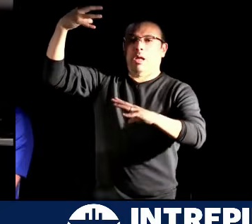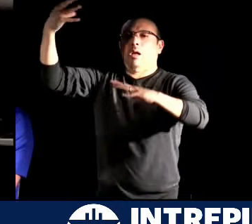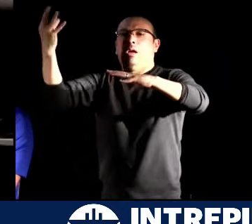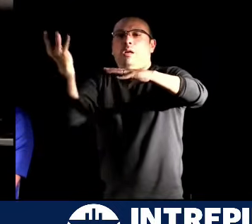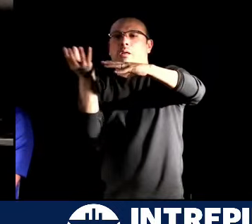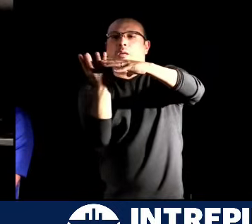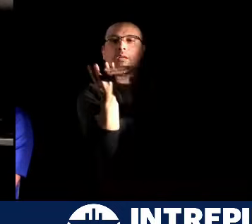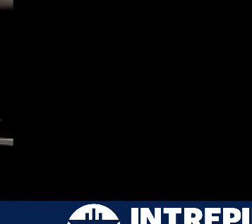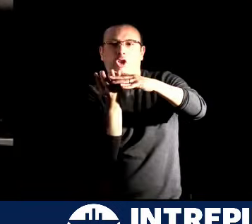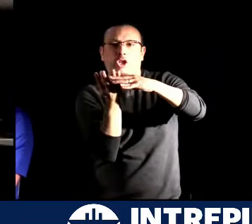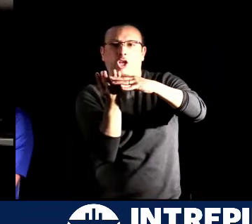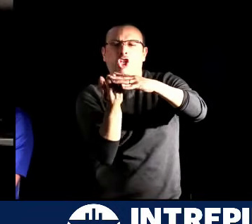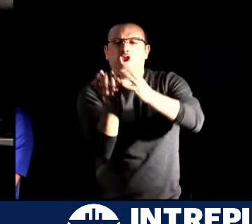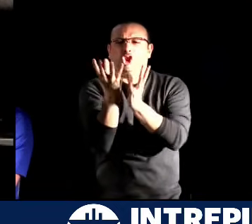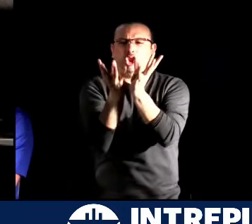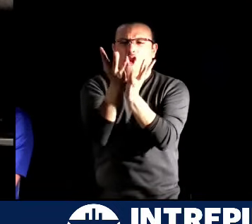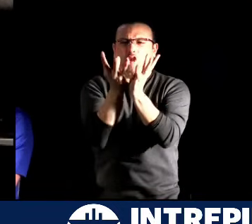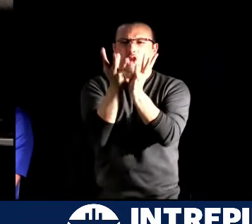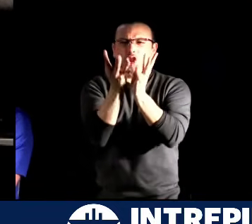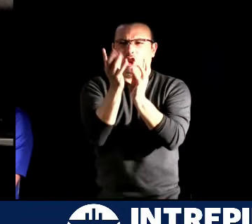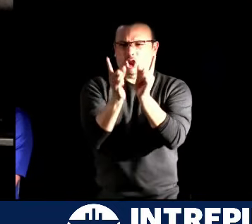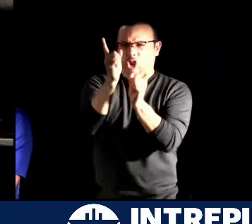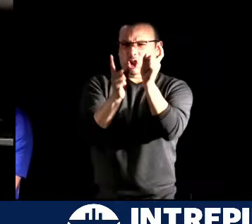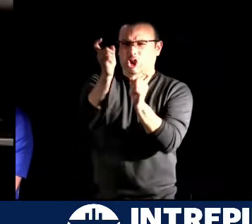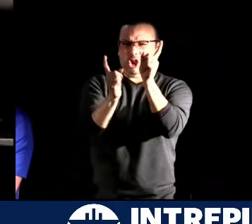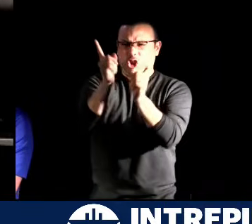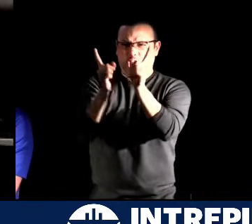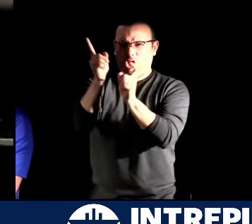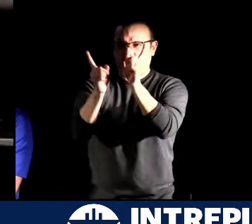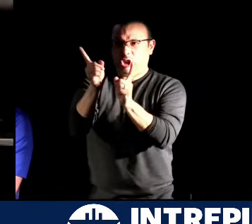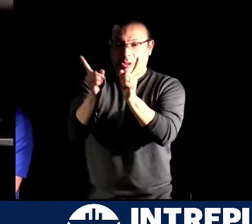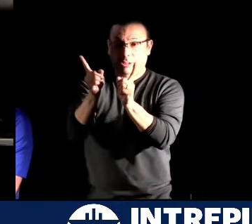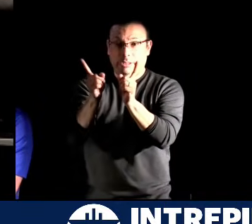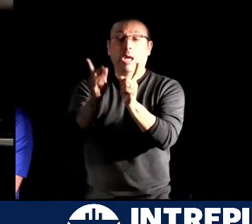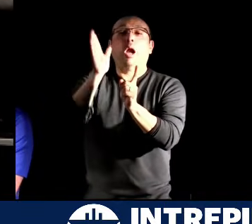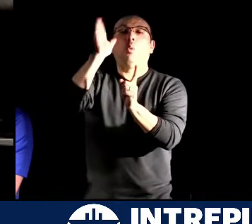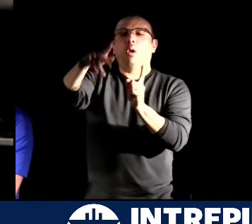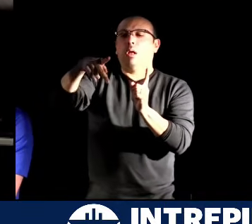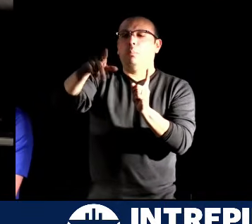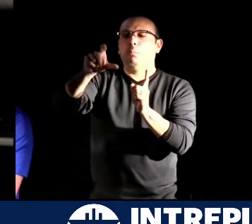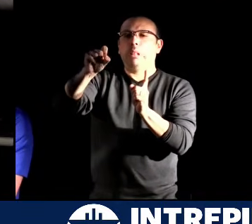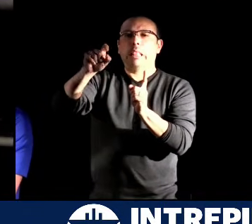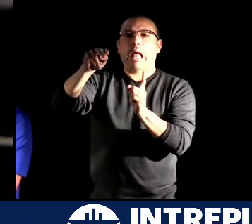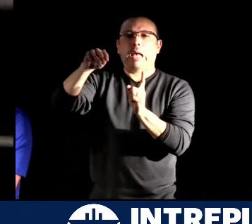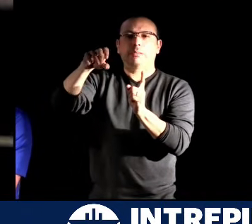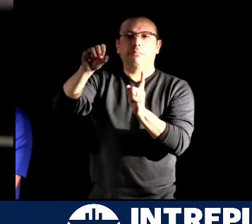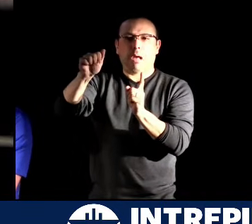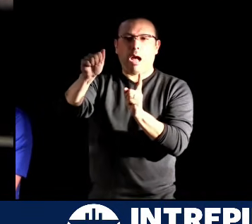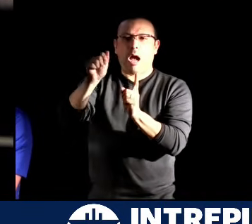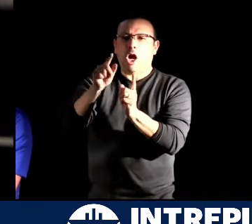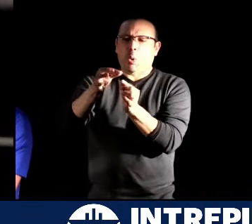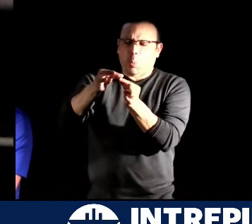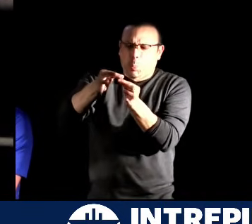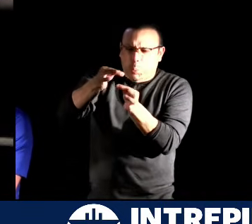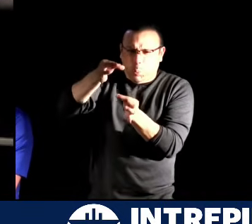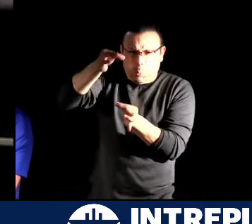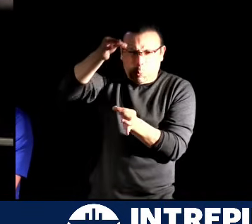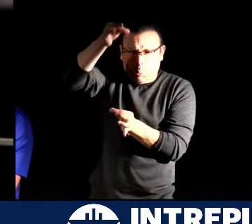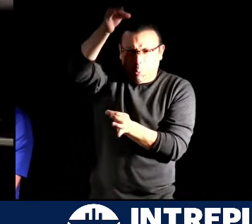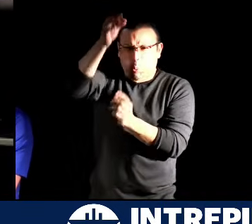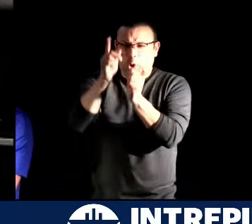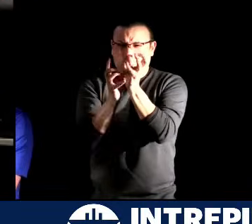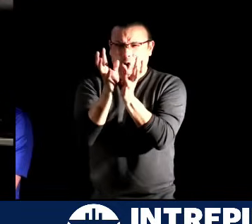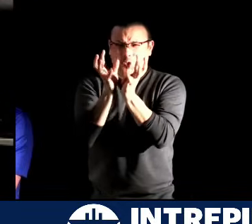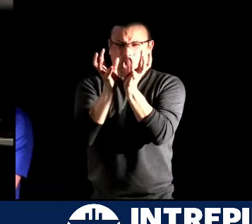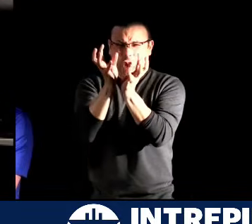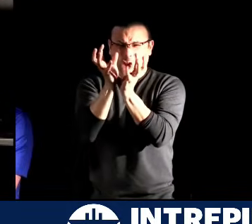sun, and every one of them will give you a jet of plasma, a very small jet of plasma that is extremely hot, but it's also